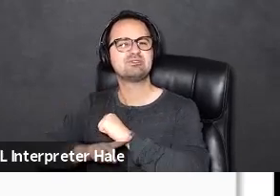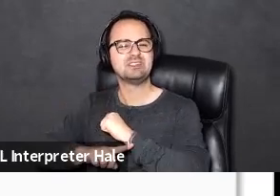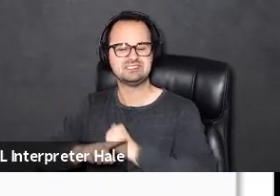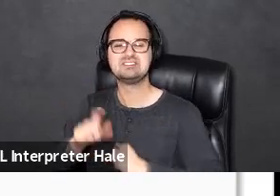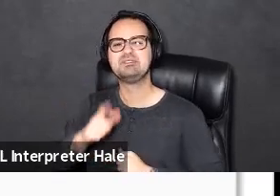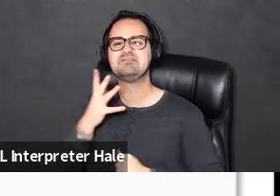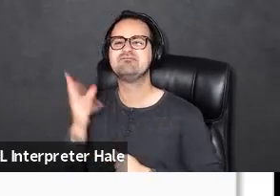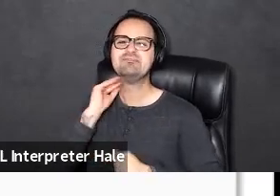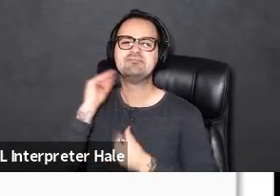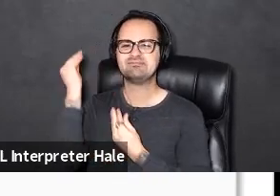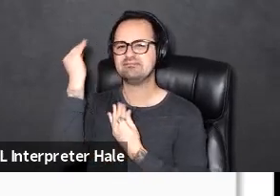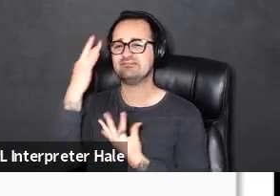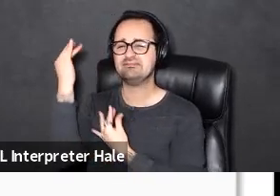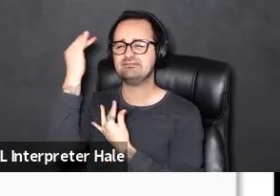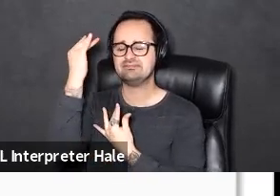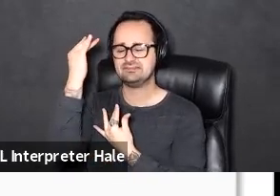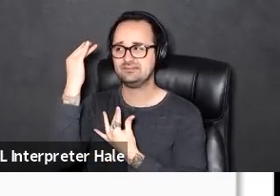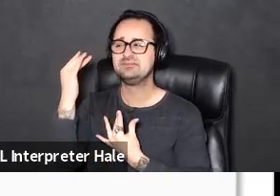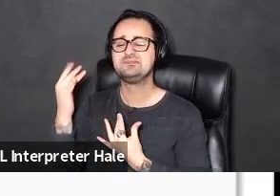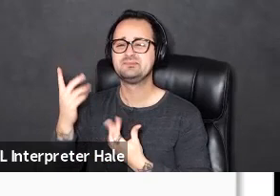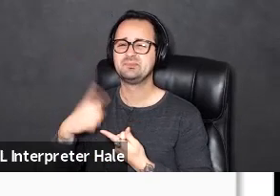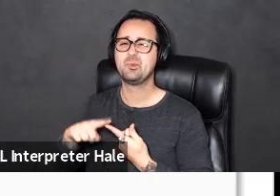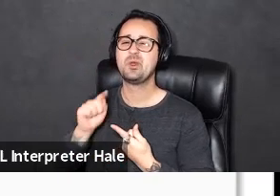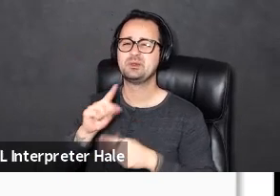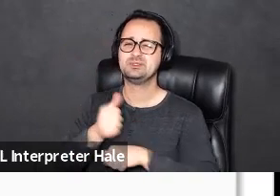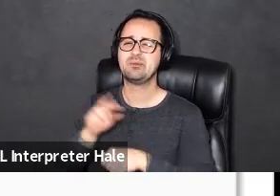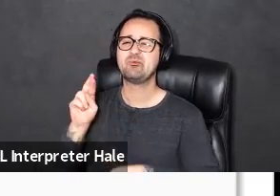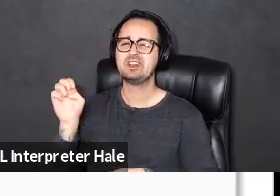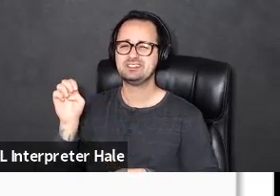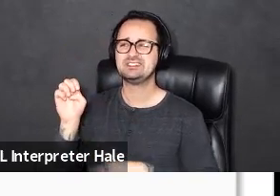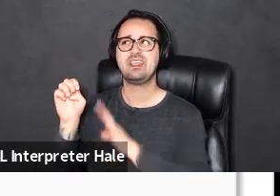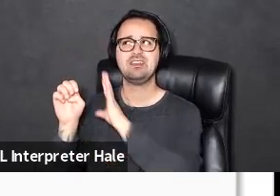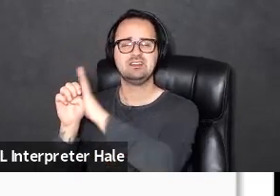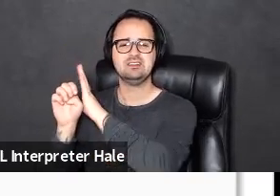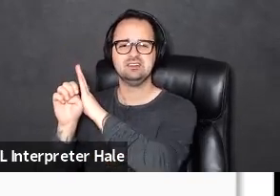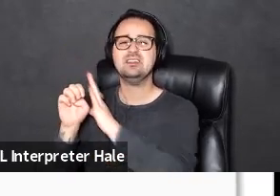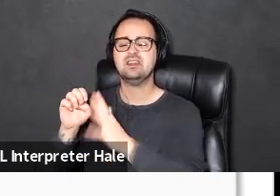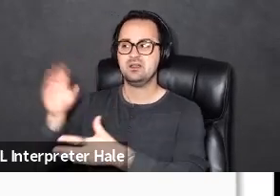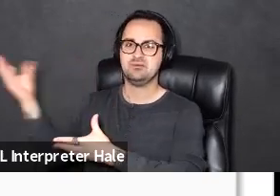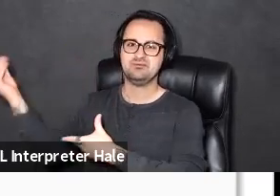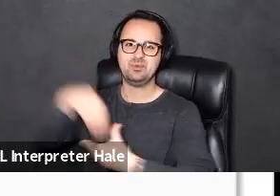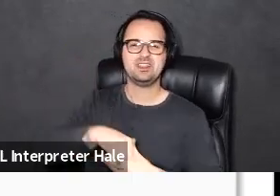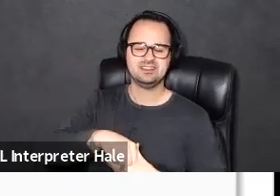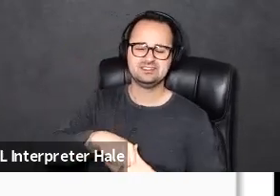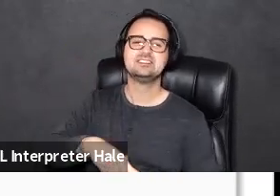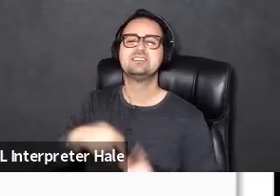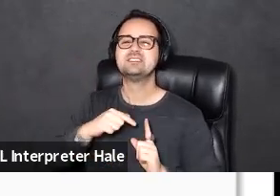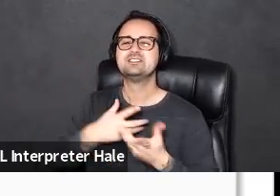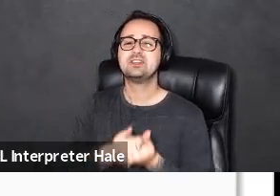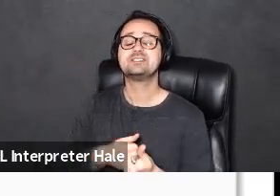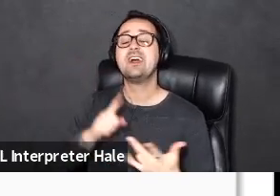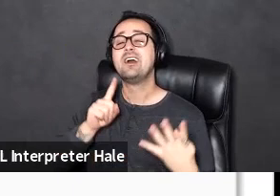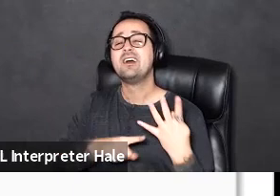considering and thinking about when setting real estate into a supplemental needs trust. And the last one is